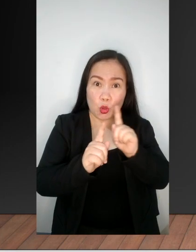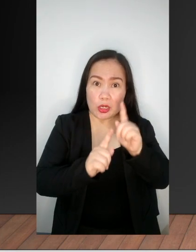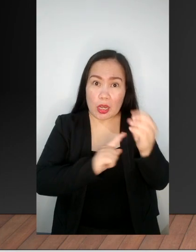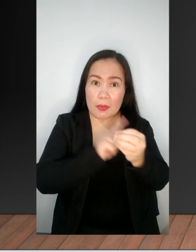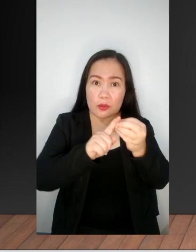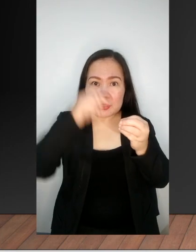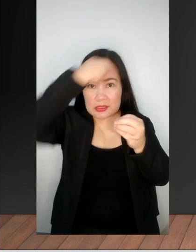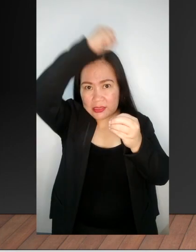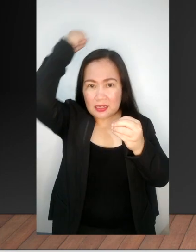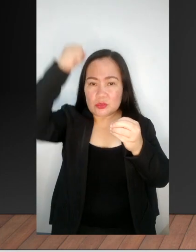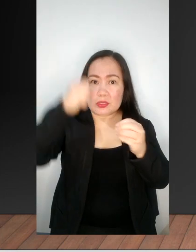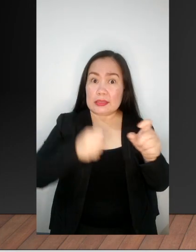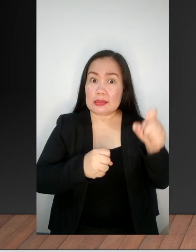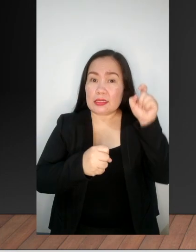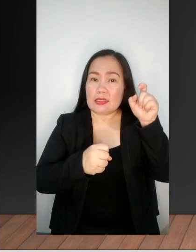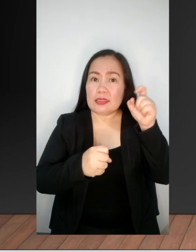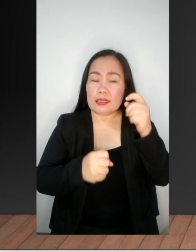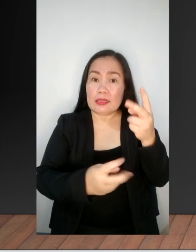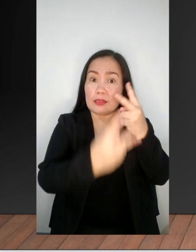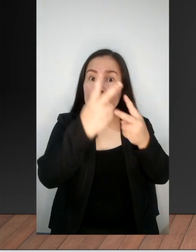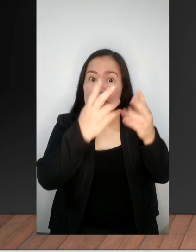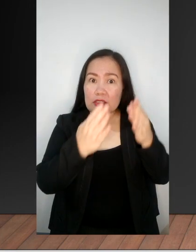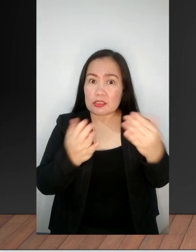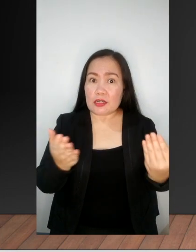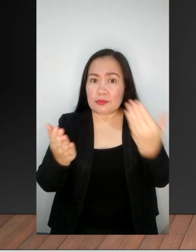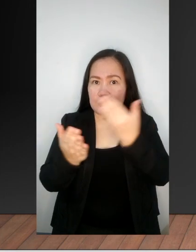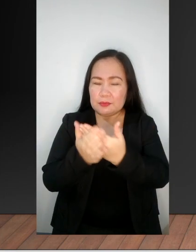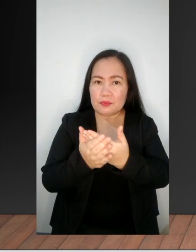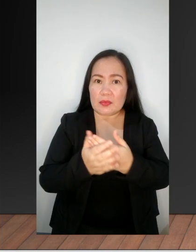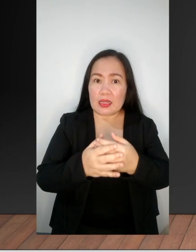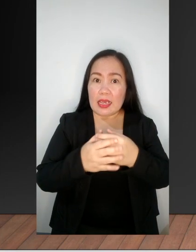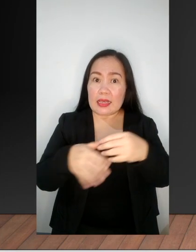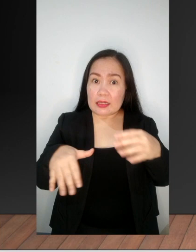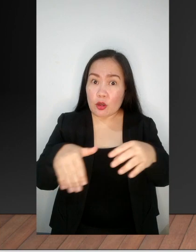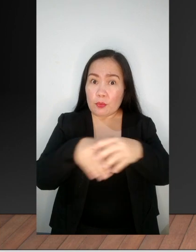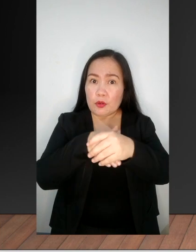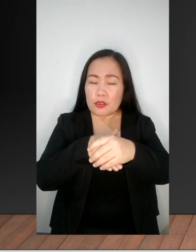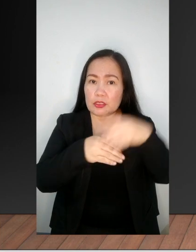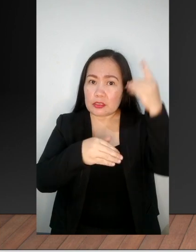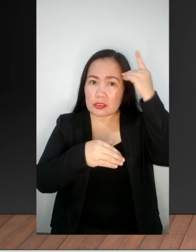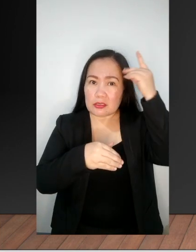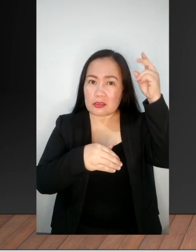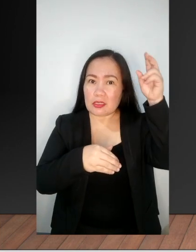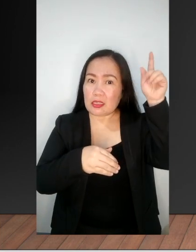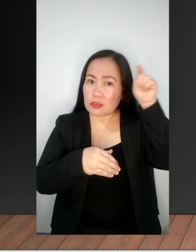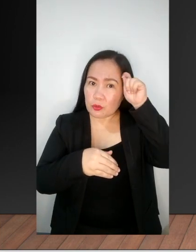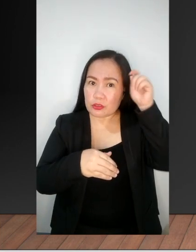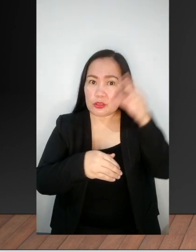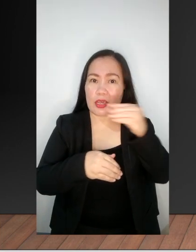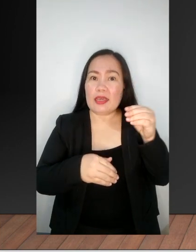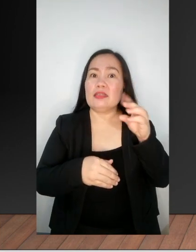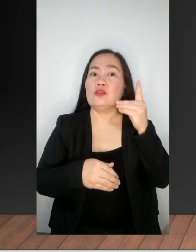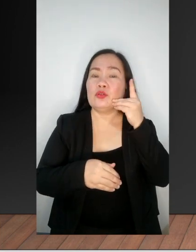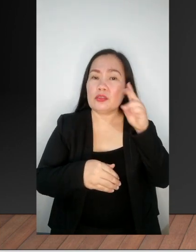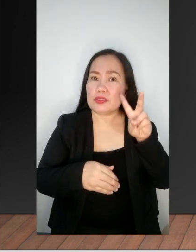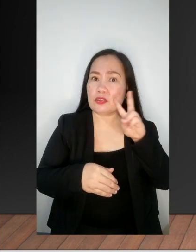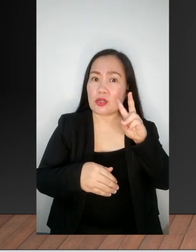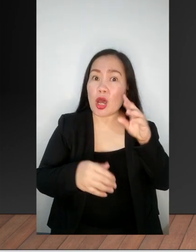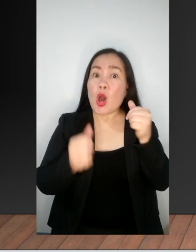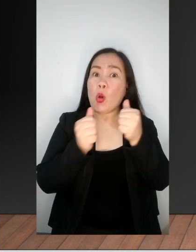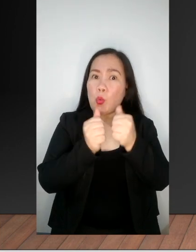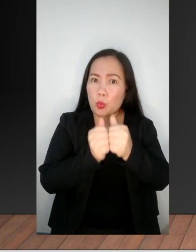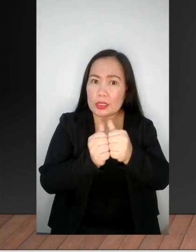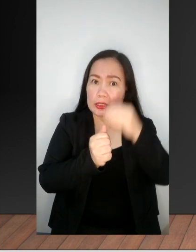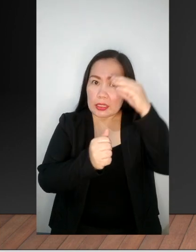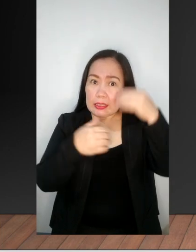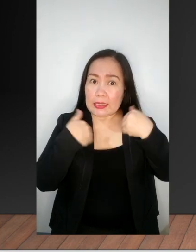when suddenly the guest arrived. They are the couple Tiburcio and Victorina, along with the young